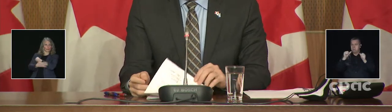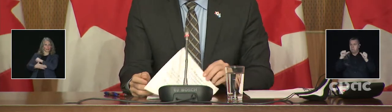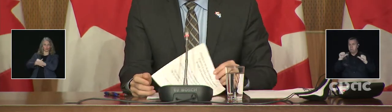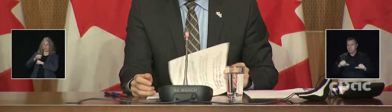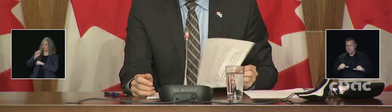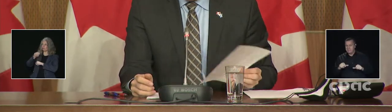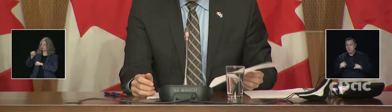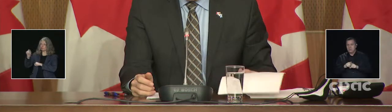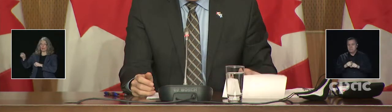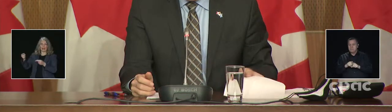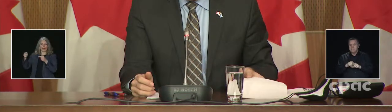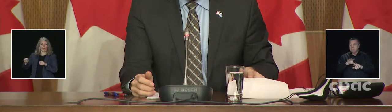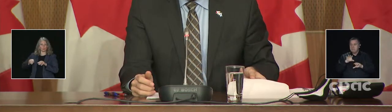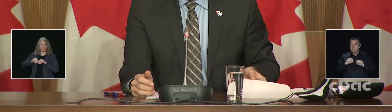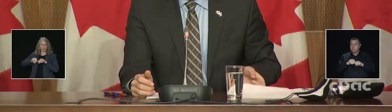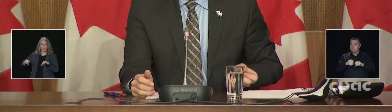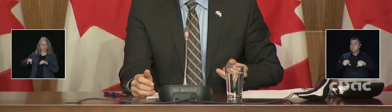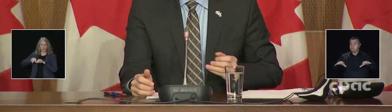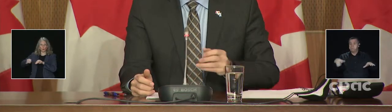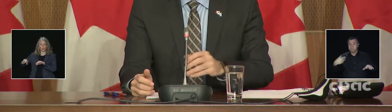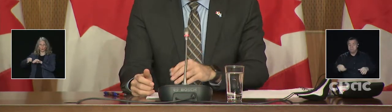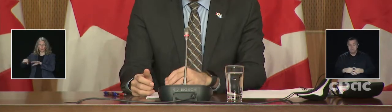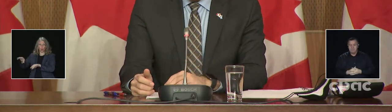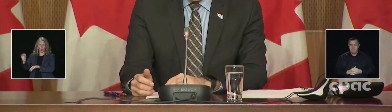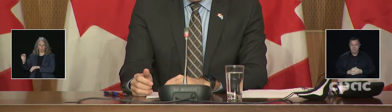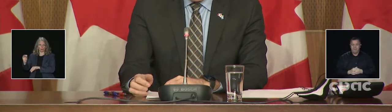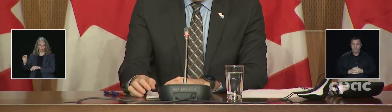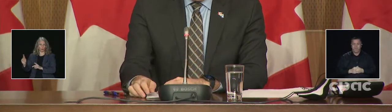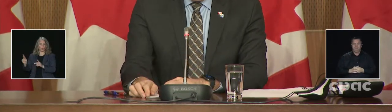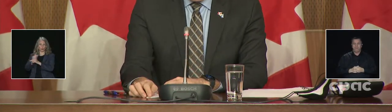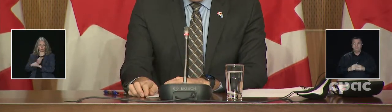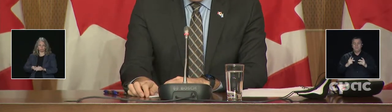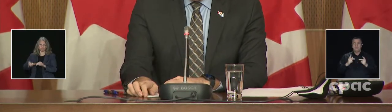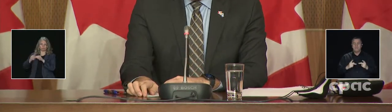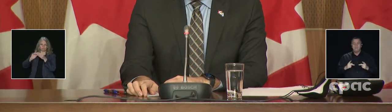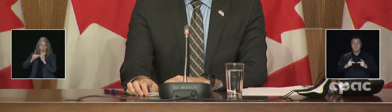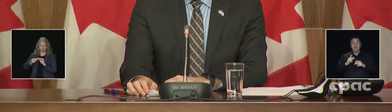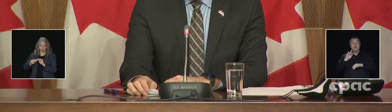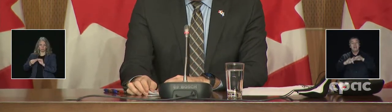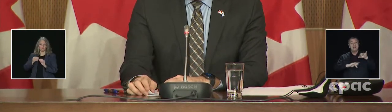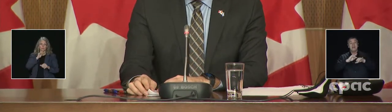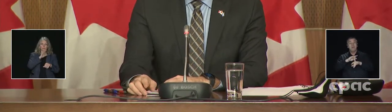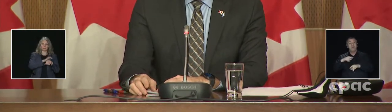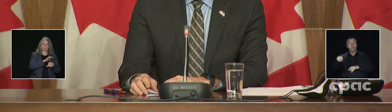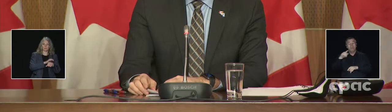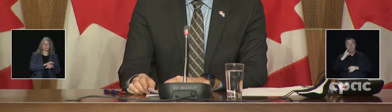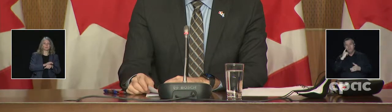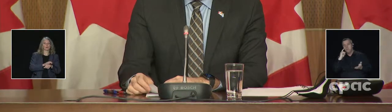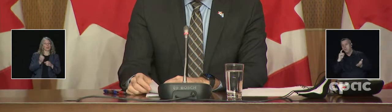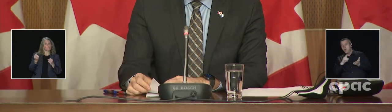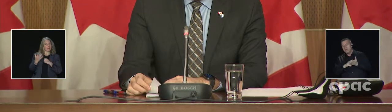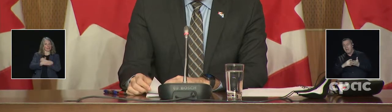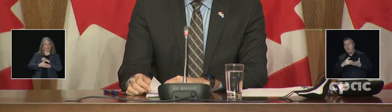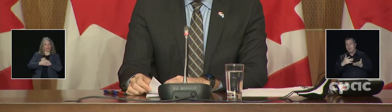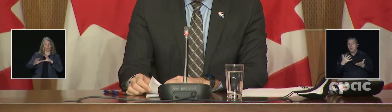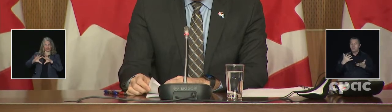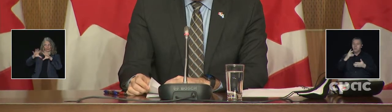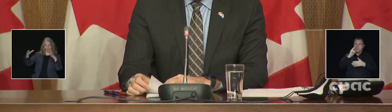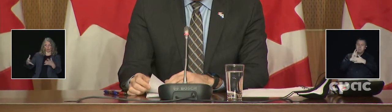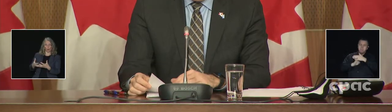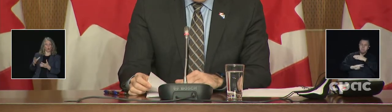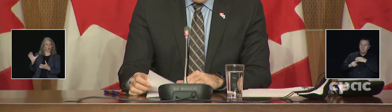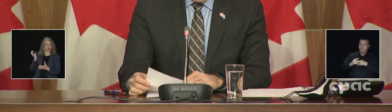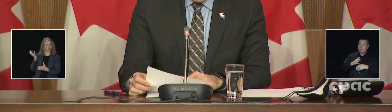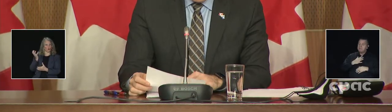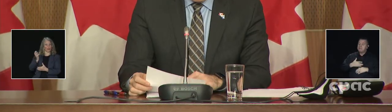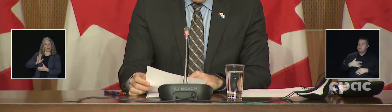que les cas se multiplient. Countries around the world are seeing or projecting an important rise in the